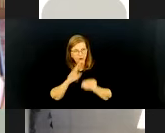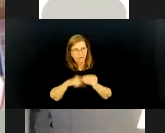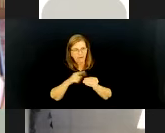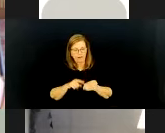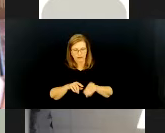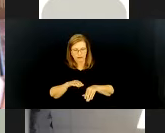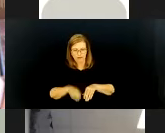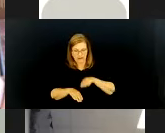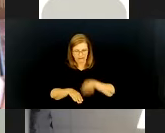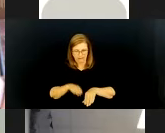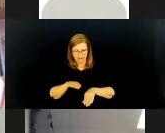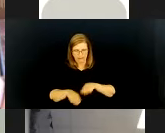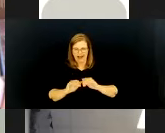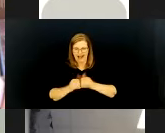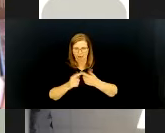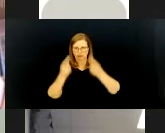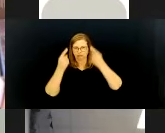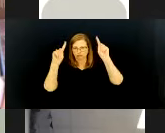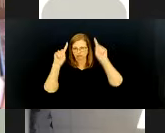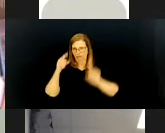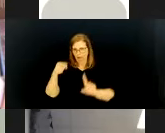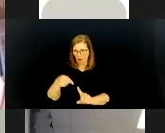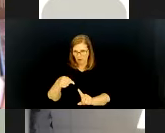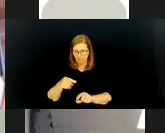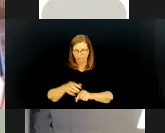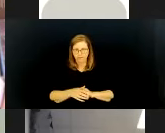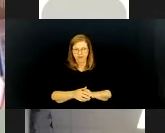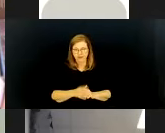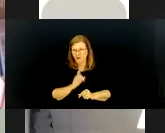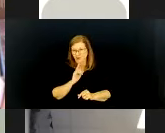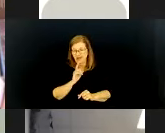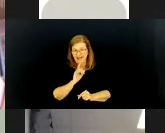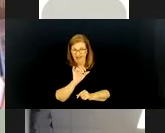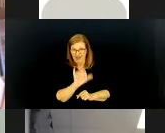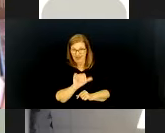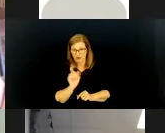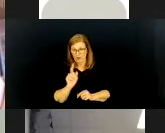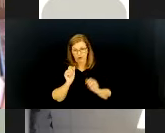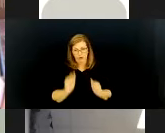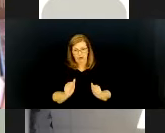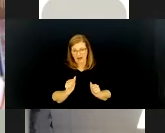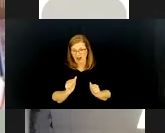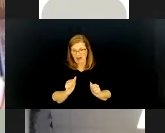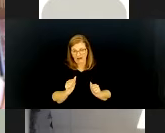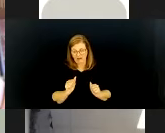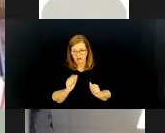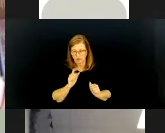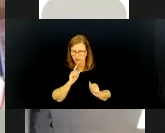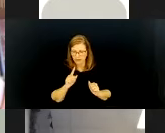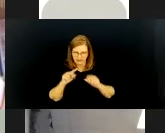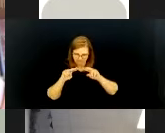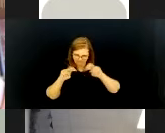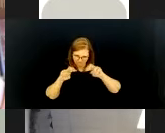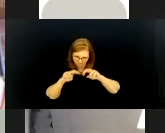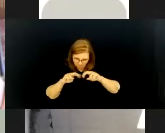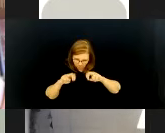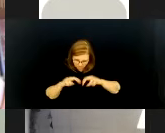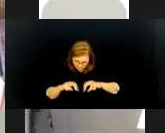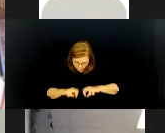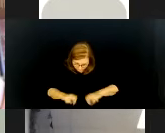to achieve the goal. So really, this is where you can really get, you know, down into breaking down that goal